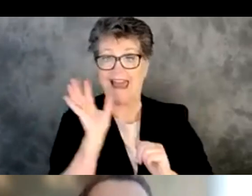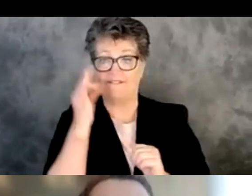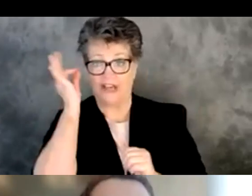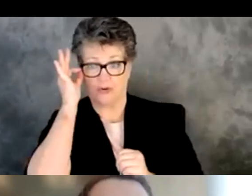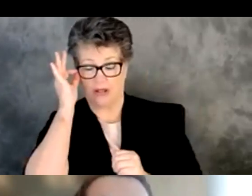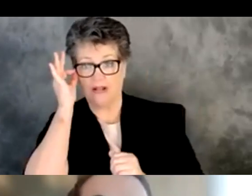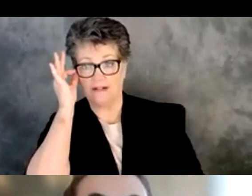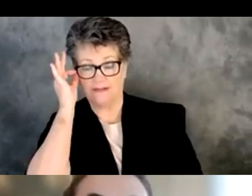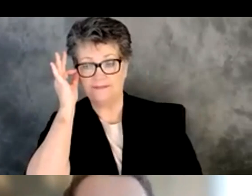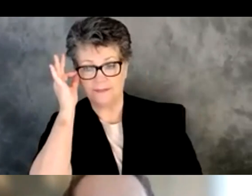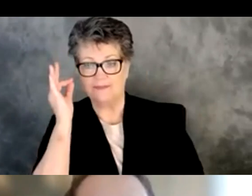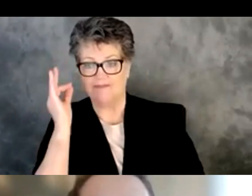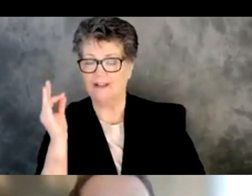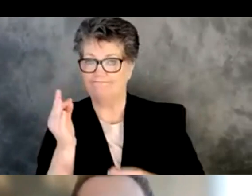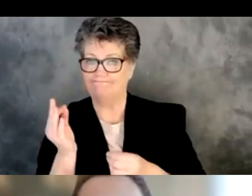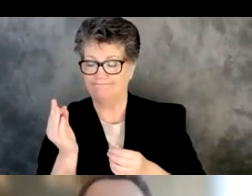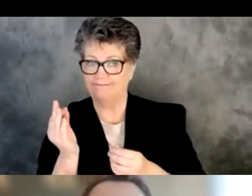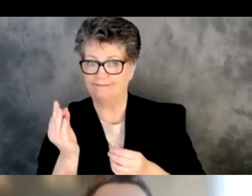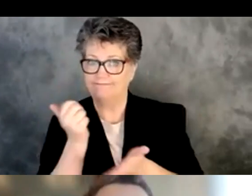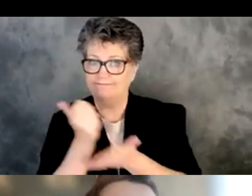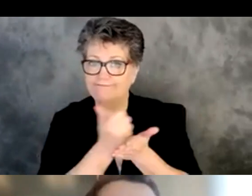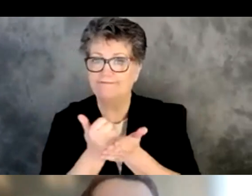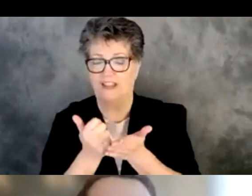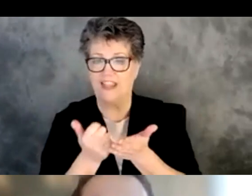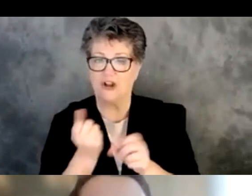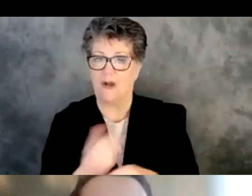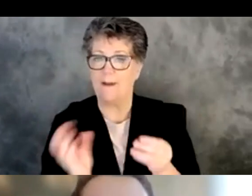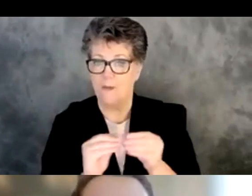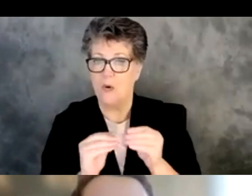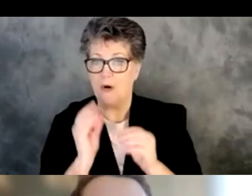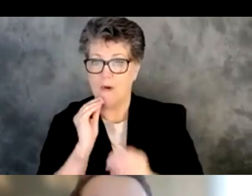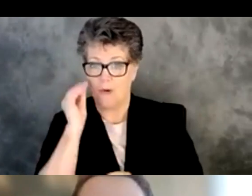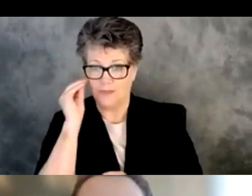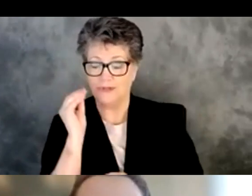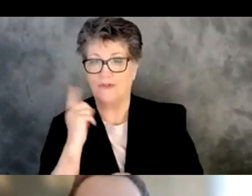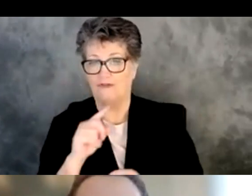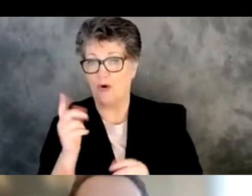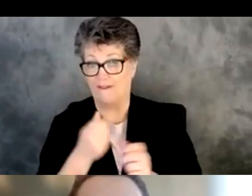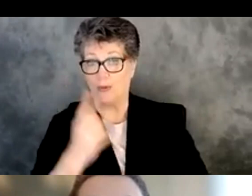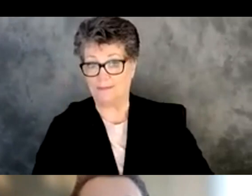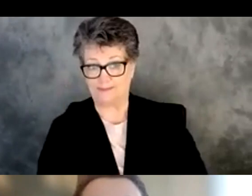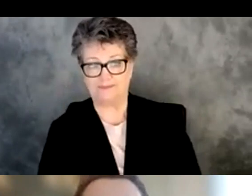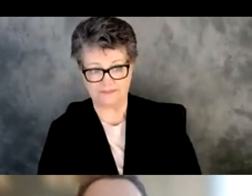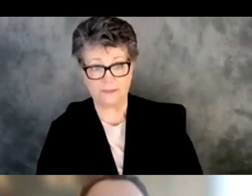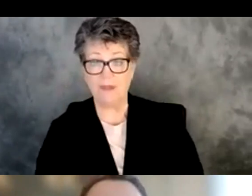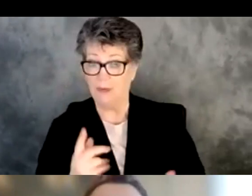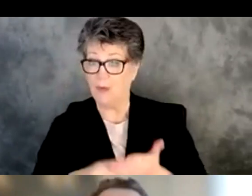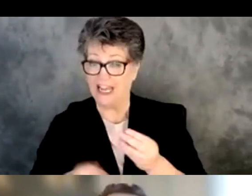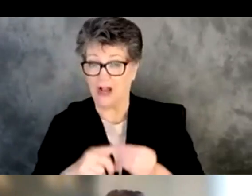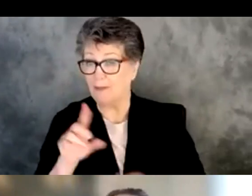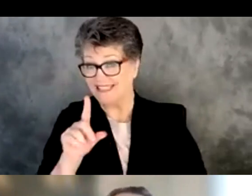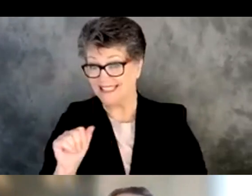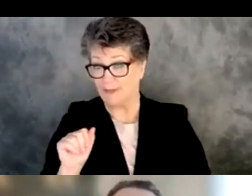federal interventions that will create more homes for everyone. But when I talk about